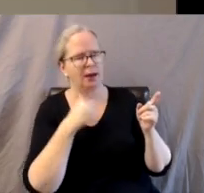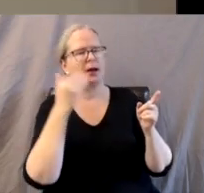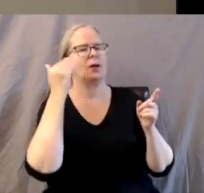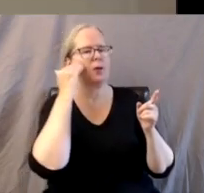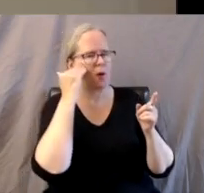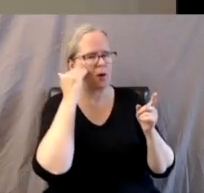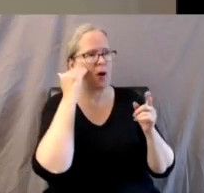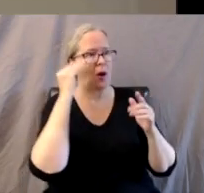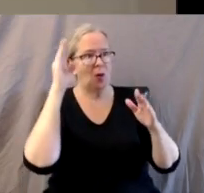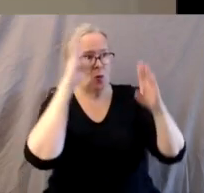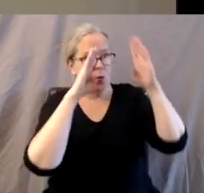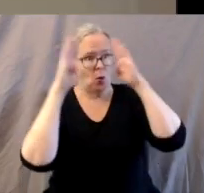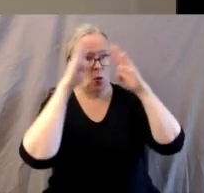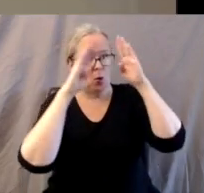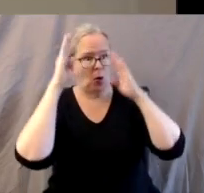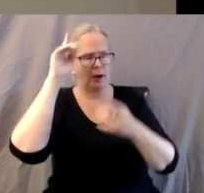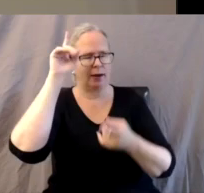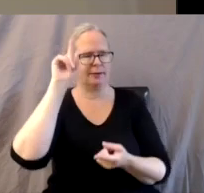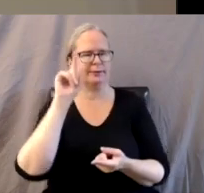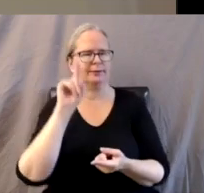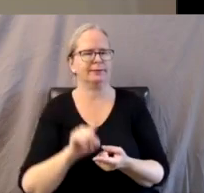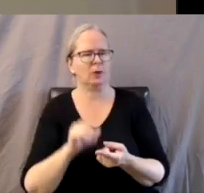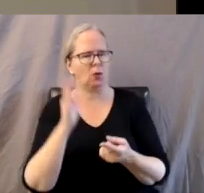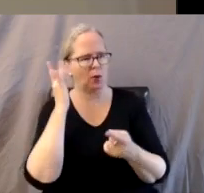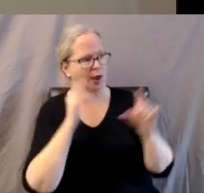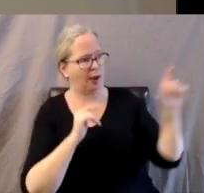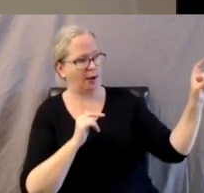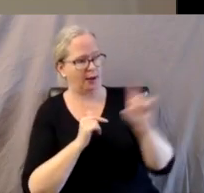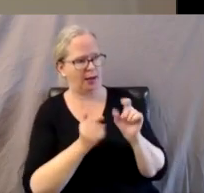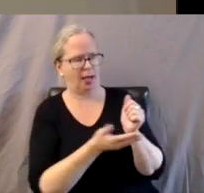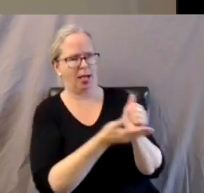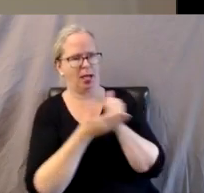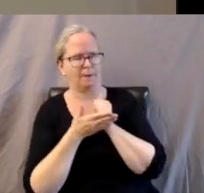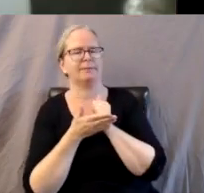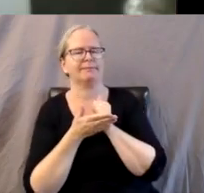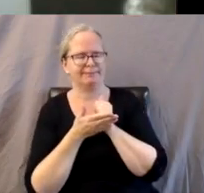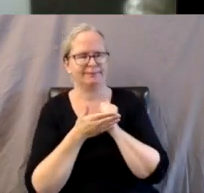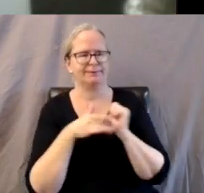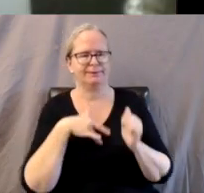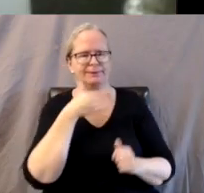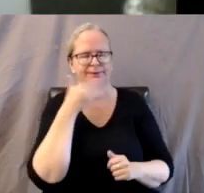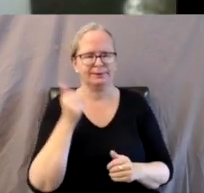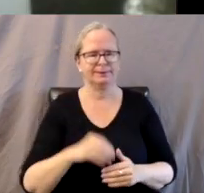That constant scrambling is just exhausting, isn't it? Oh yeah,